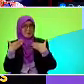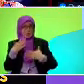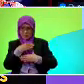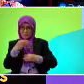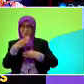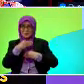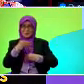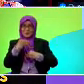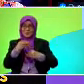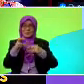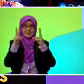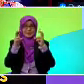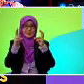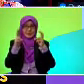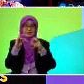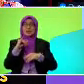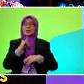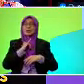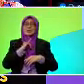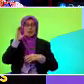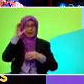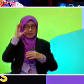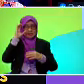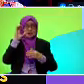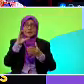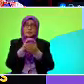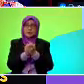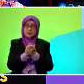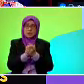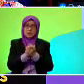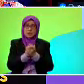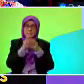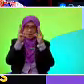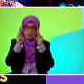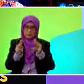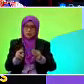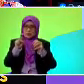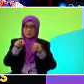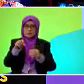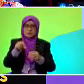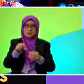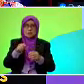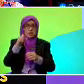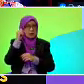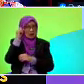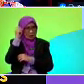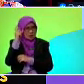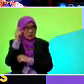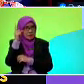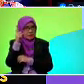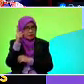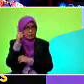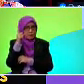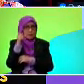understand. I believe as a human, we also need to understand the importance of microorganisms and the